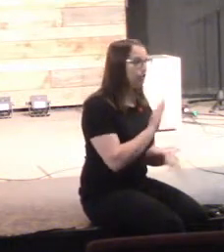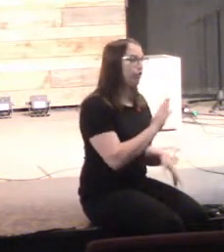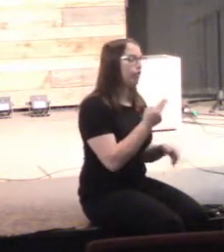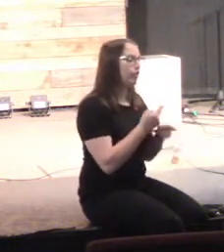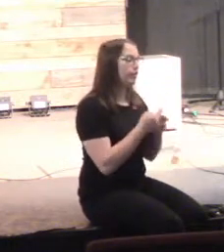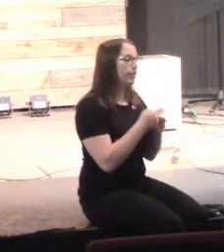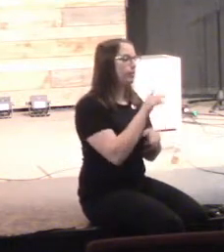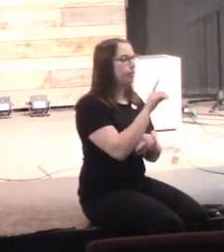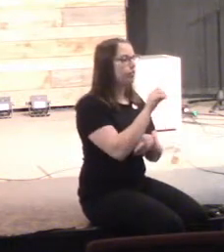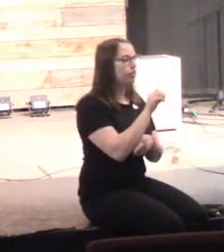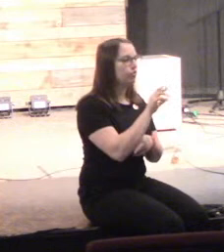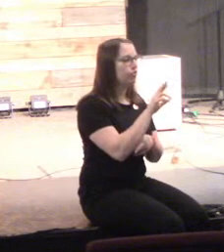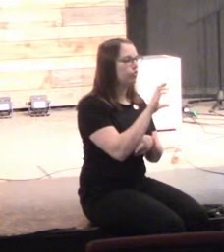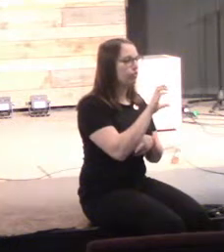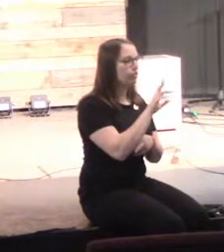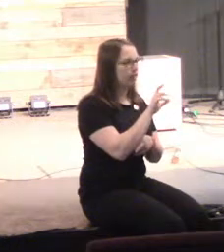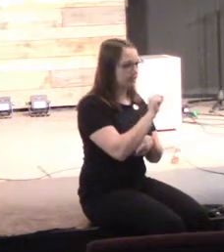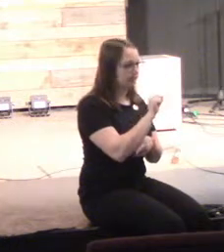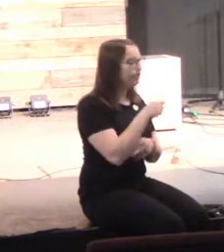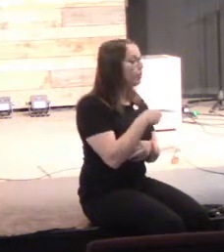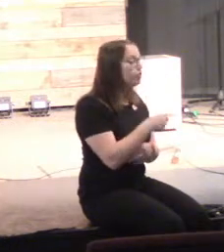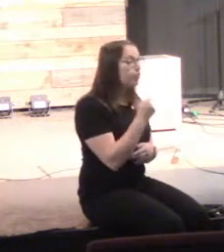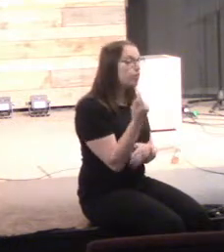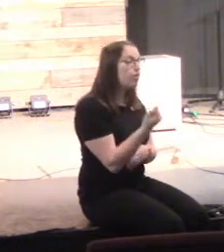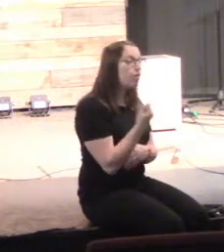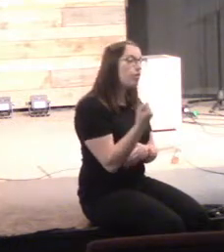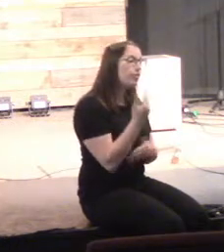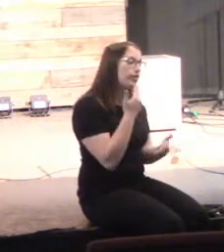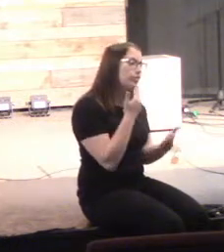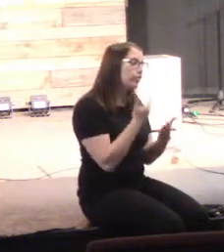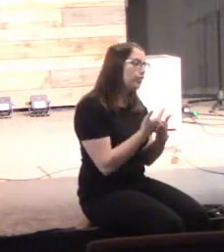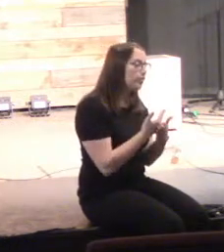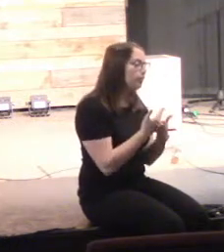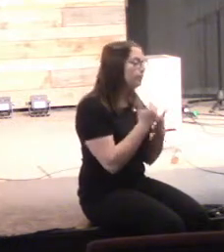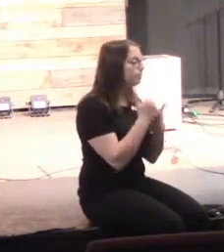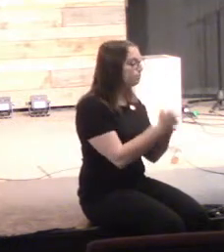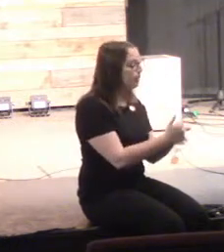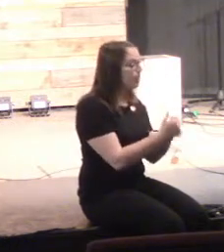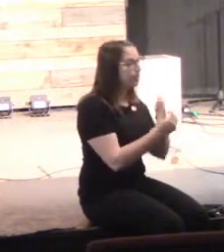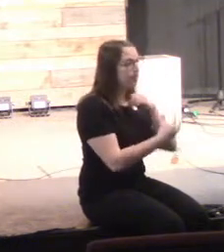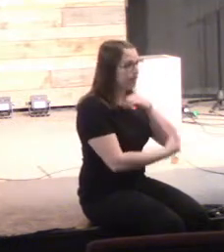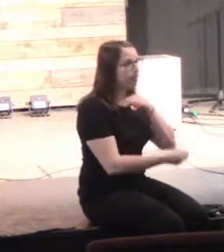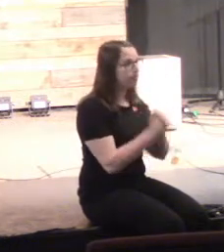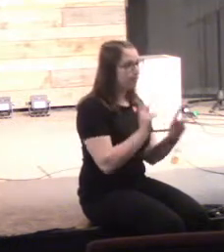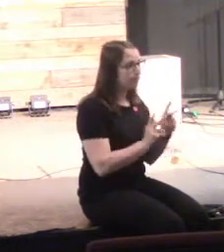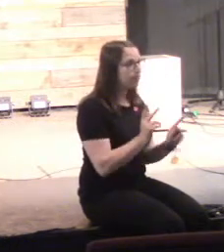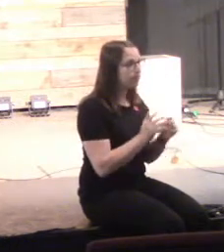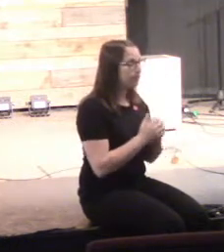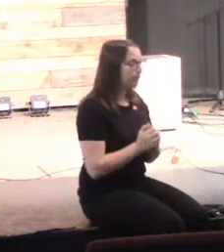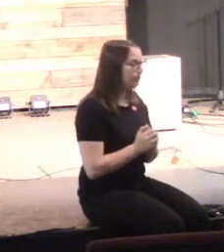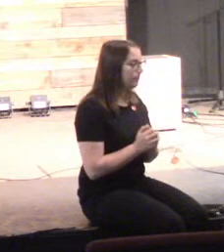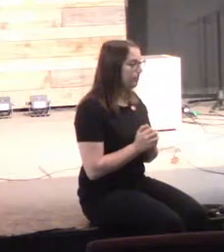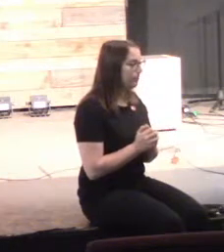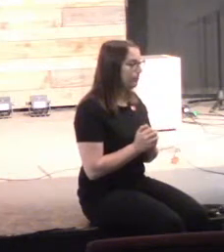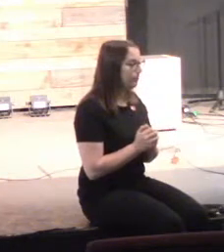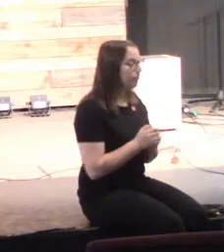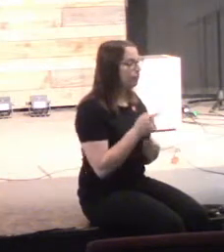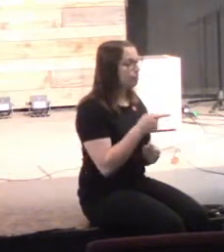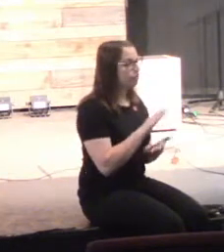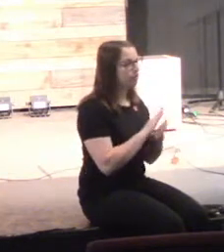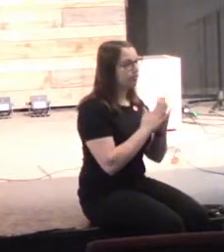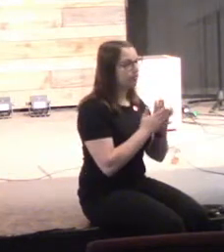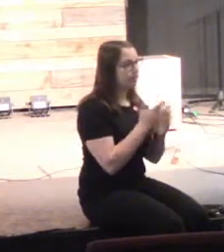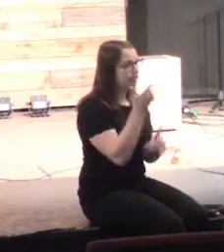Dorcas. She was always doing good and helping the poor. About that time, she became sick and